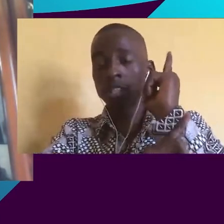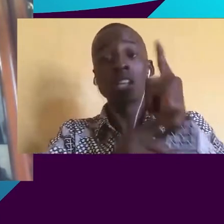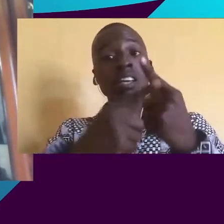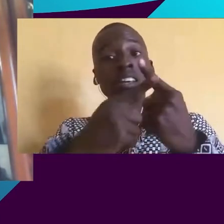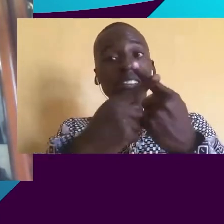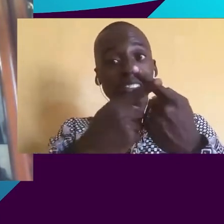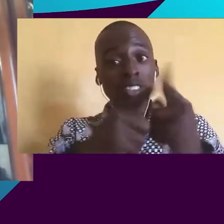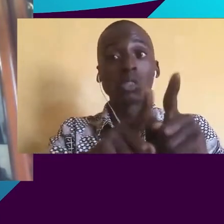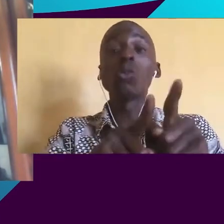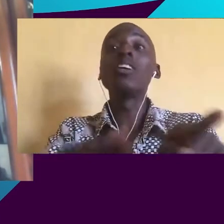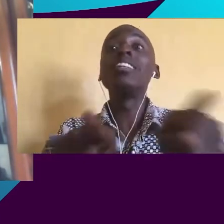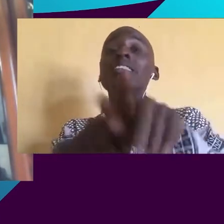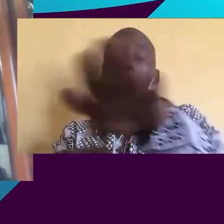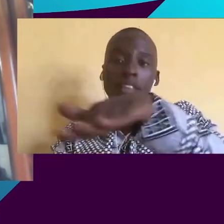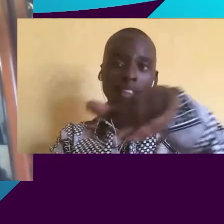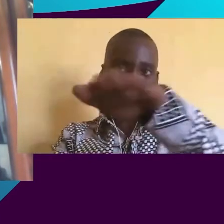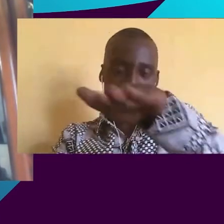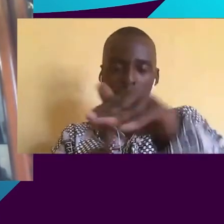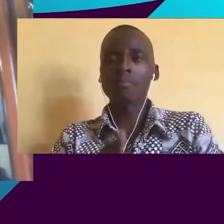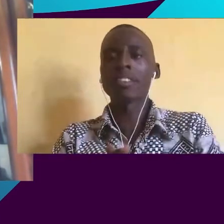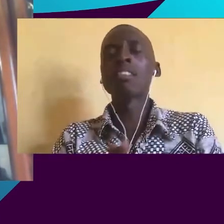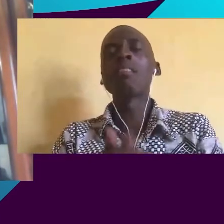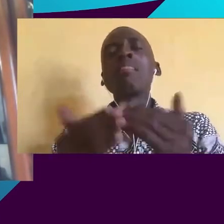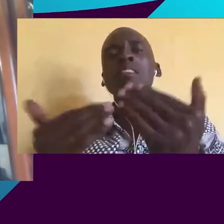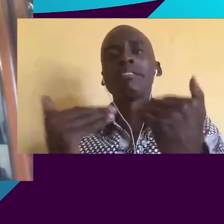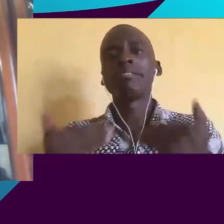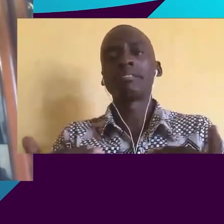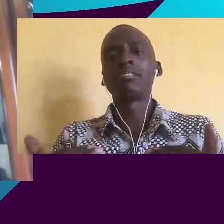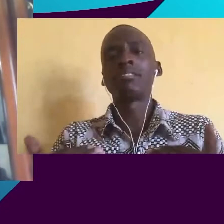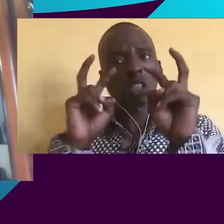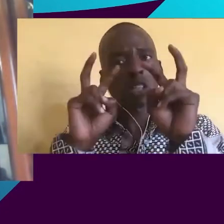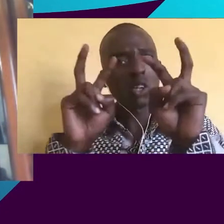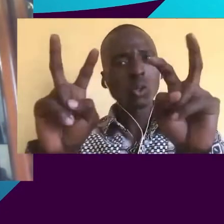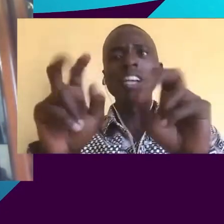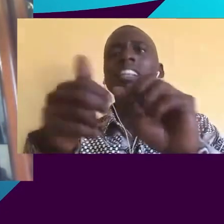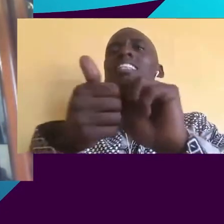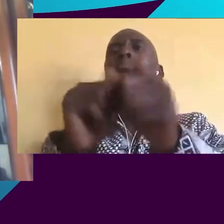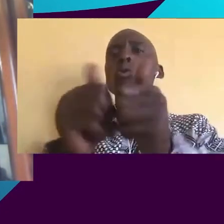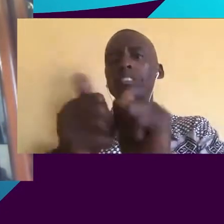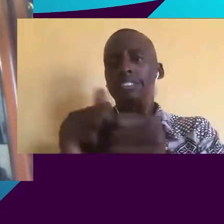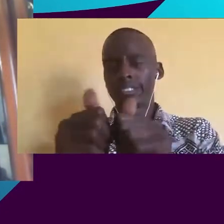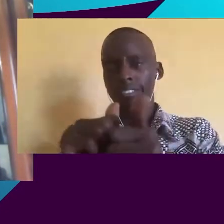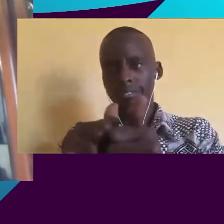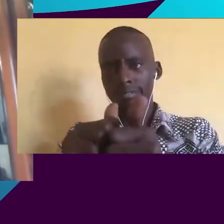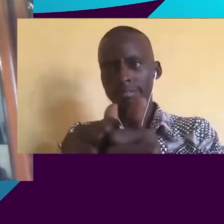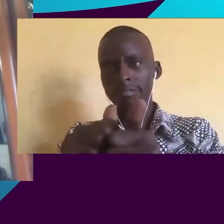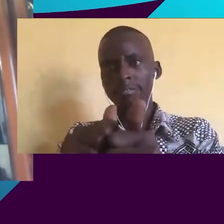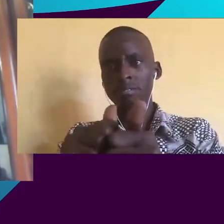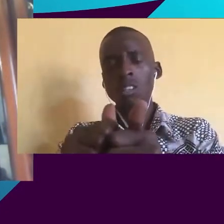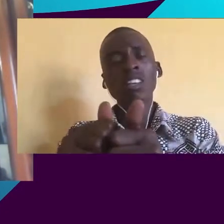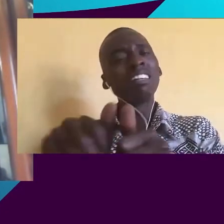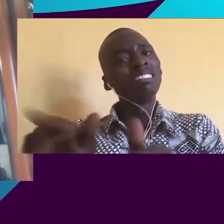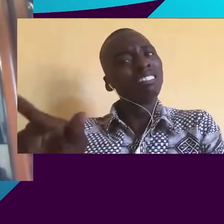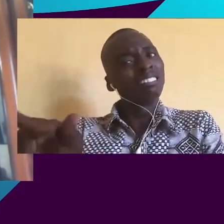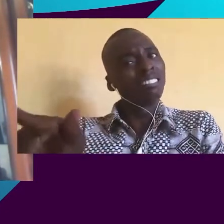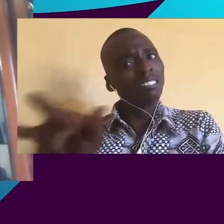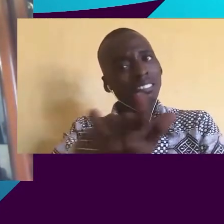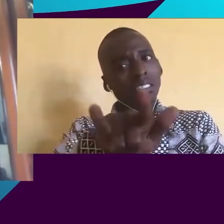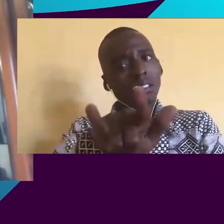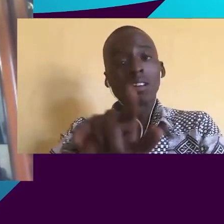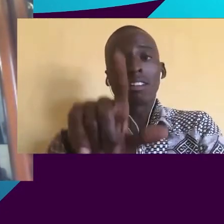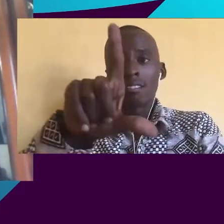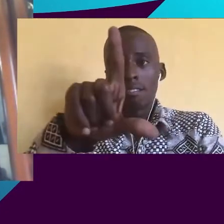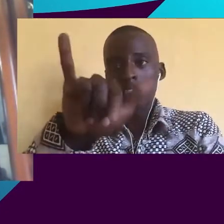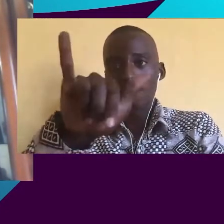thing. And looking at the sports bit of it, just like how Lydia was talking about, I